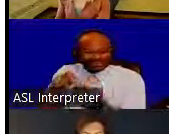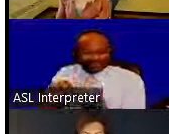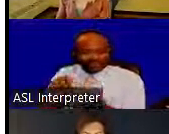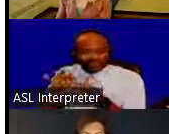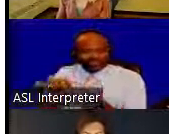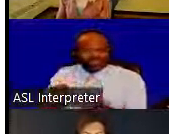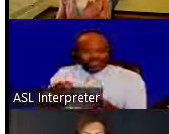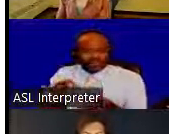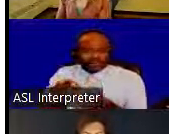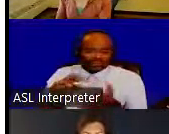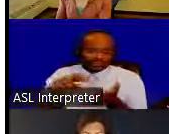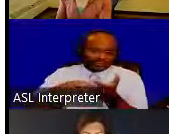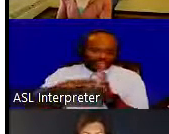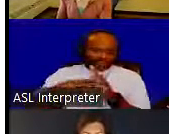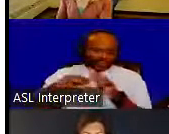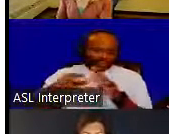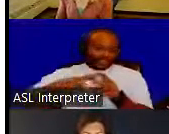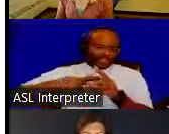defining it.